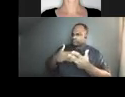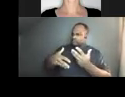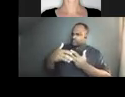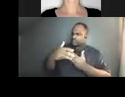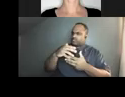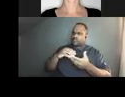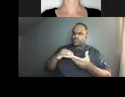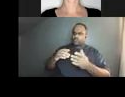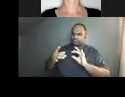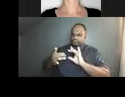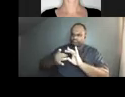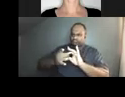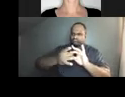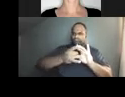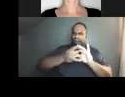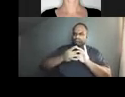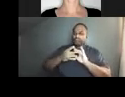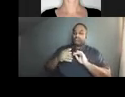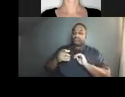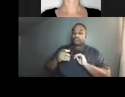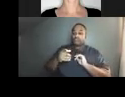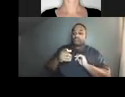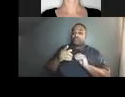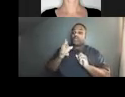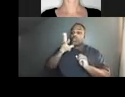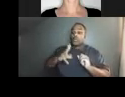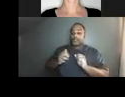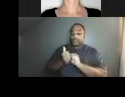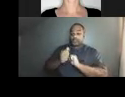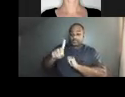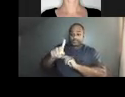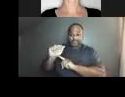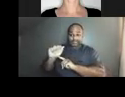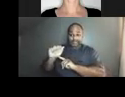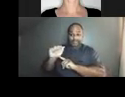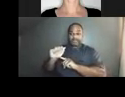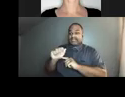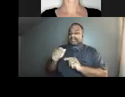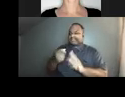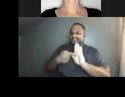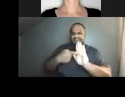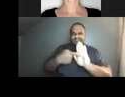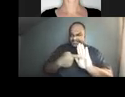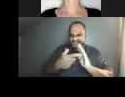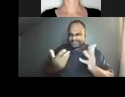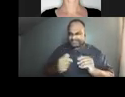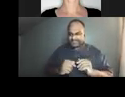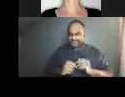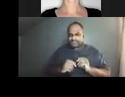or several communities that I know about of women with disabilities. Like they would held,